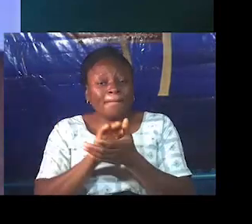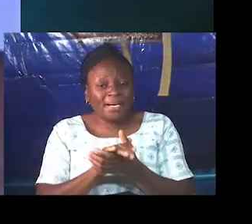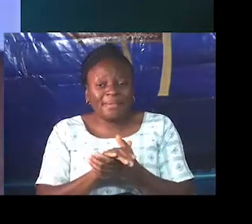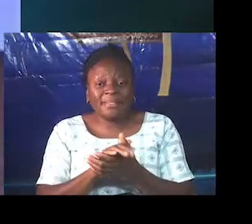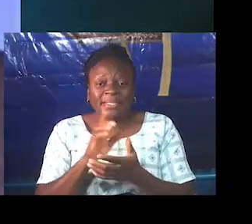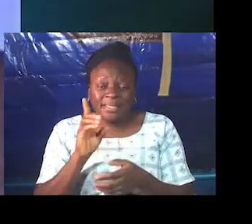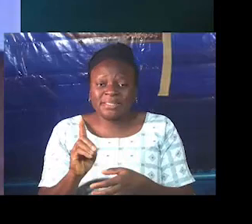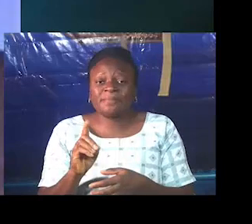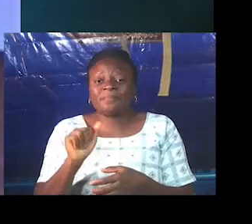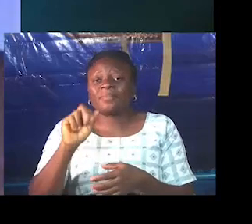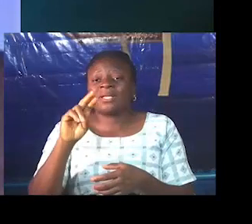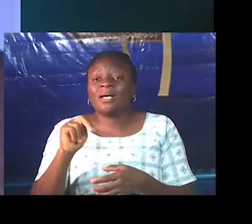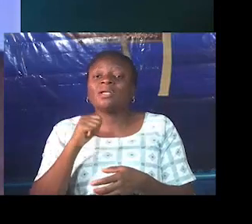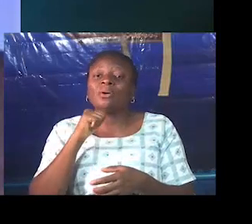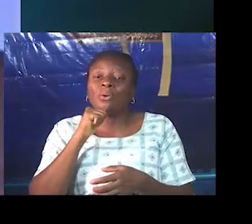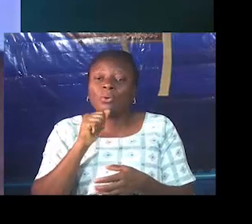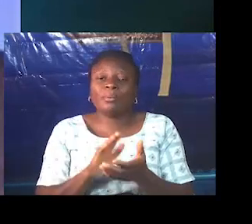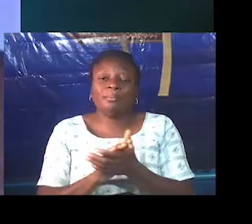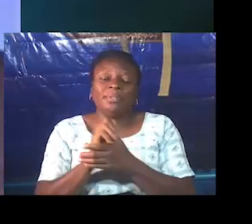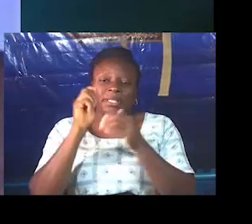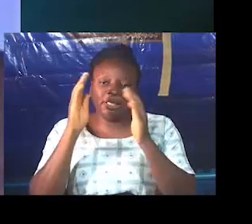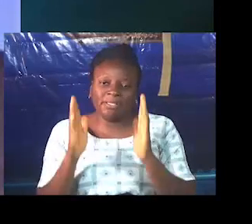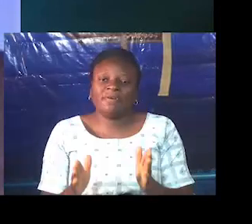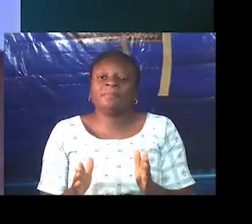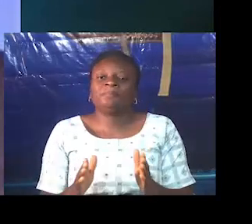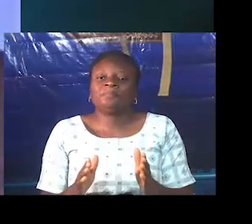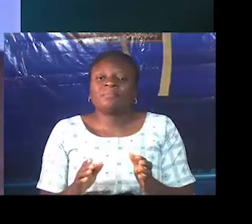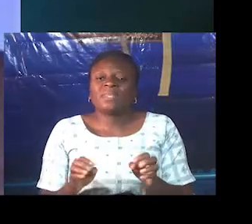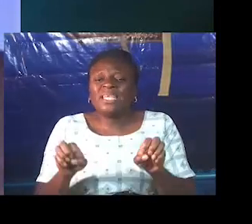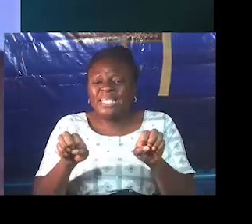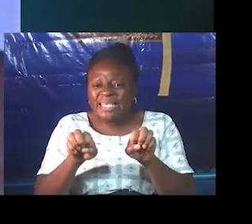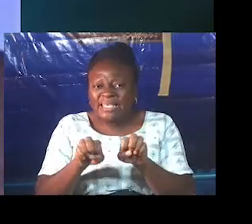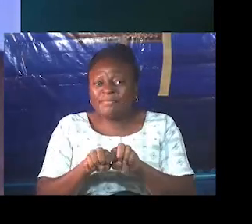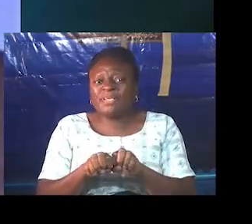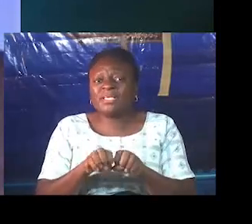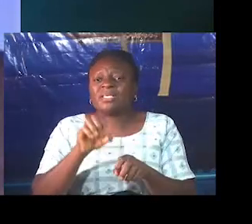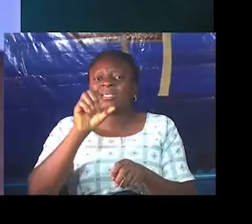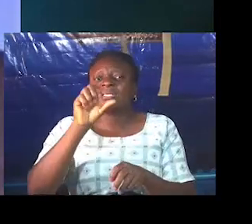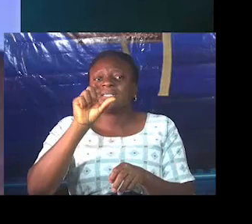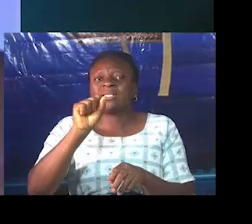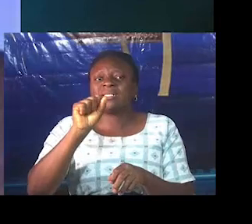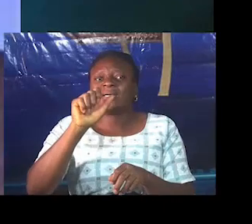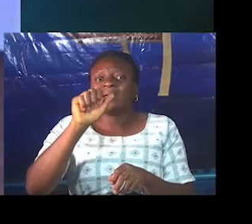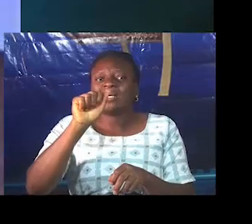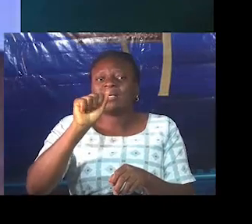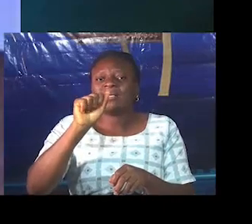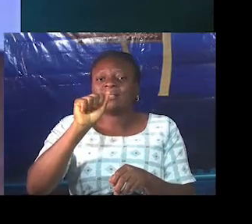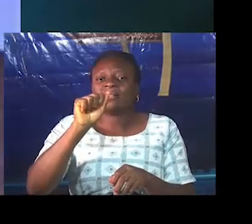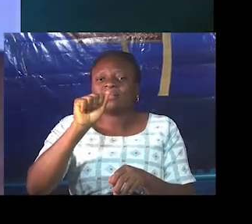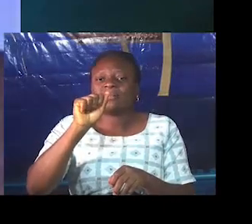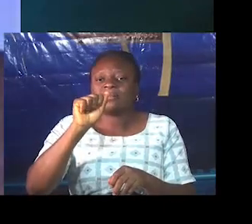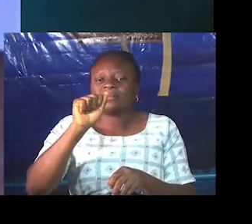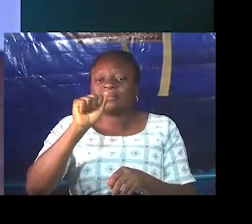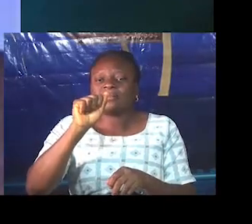that he was unequally yoked with girls from the Philistines. And you remember how the mother warned Samson,